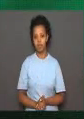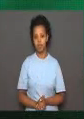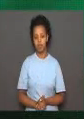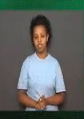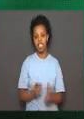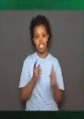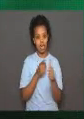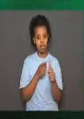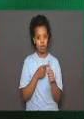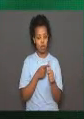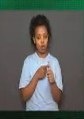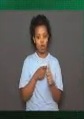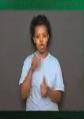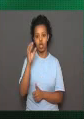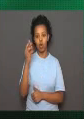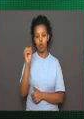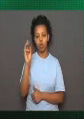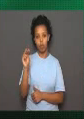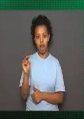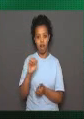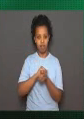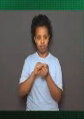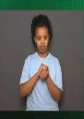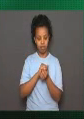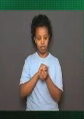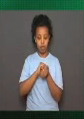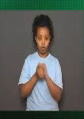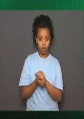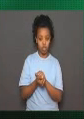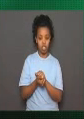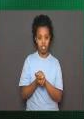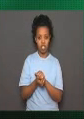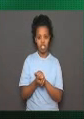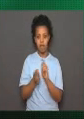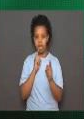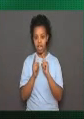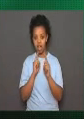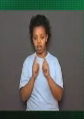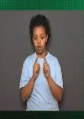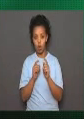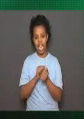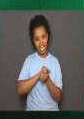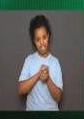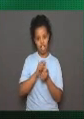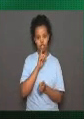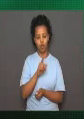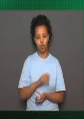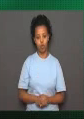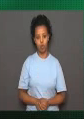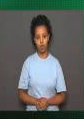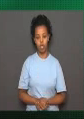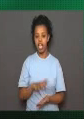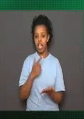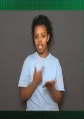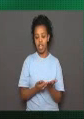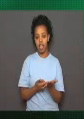The first chromosomal mutation we are going to discuss is deletion.